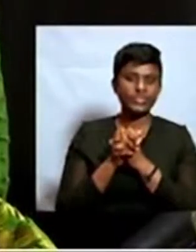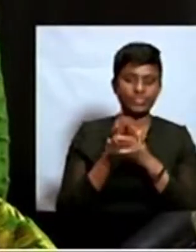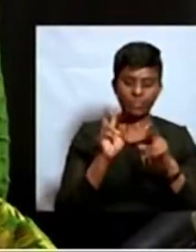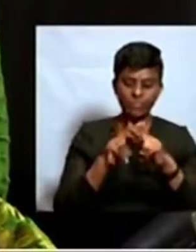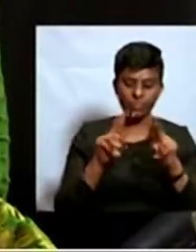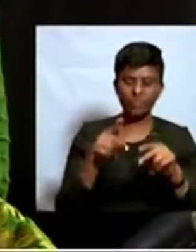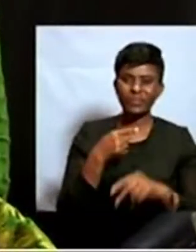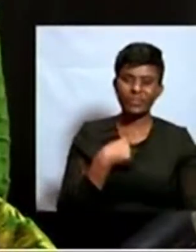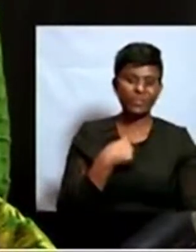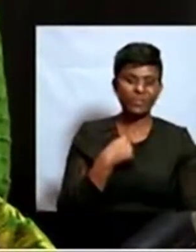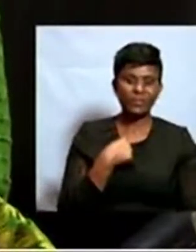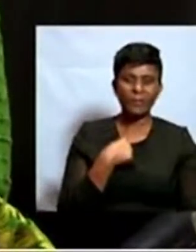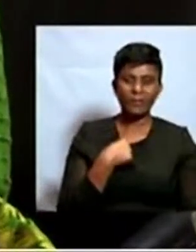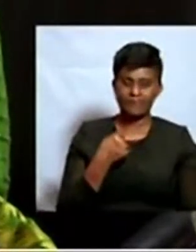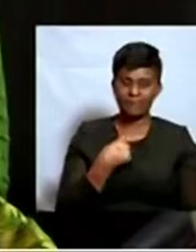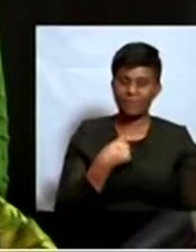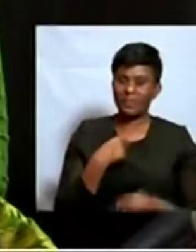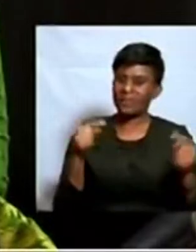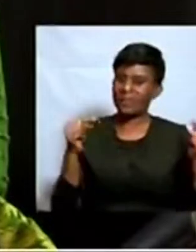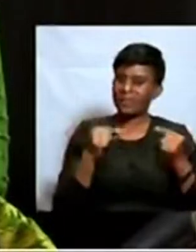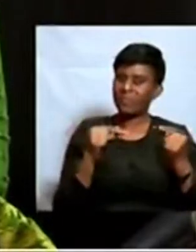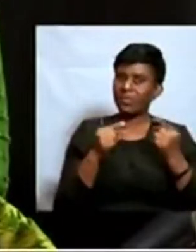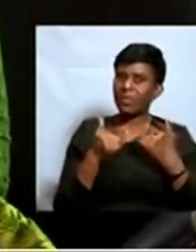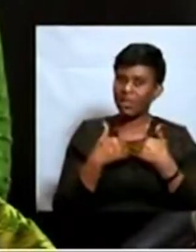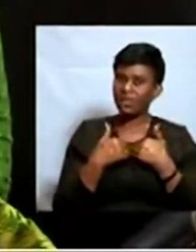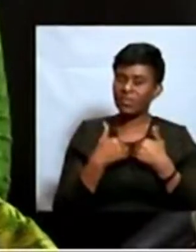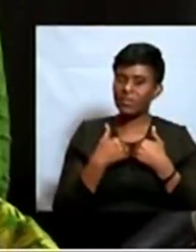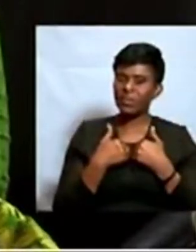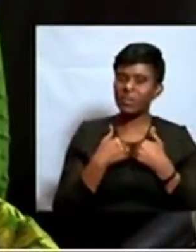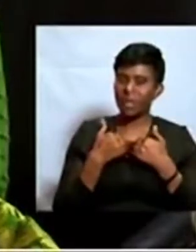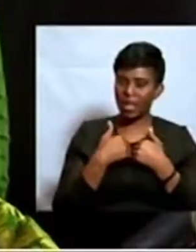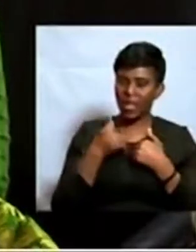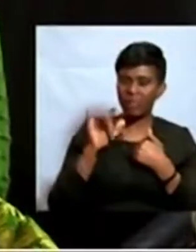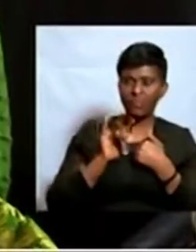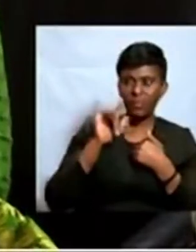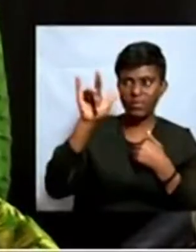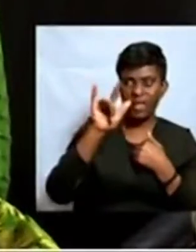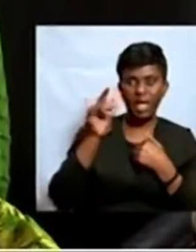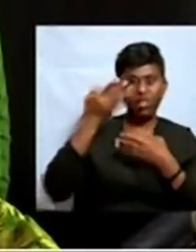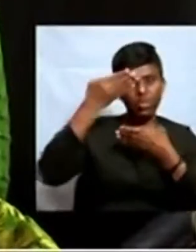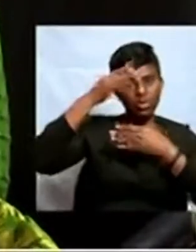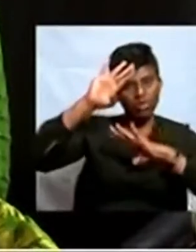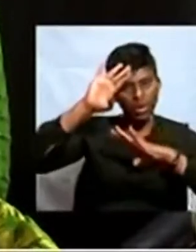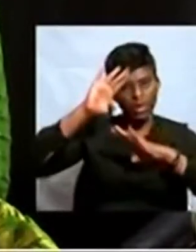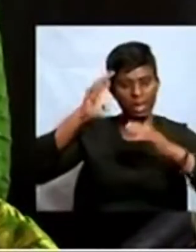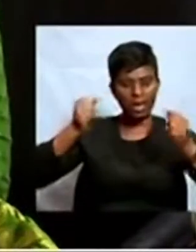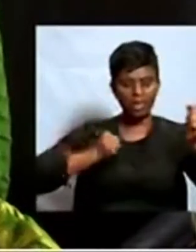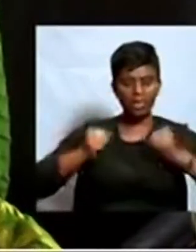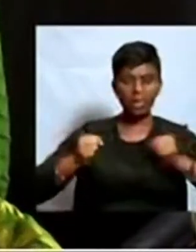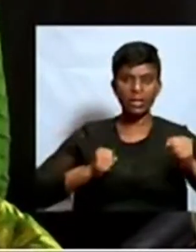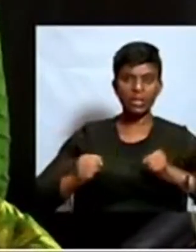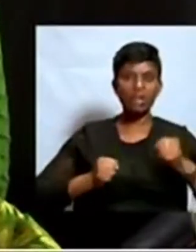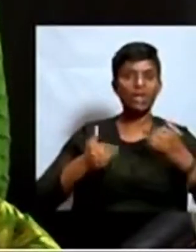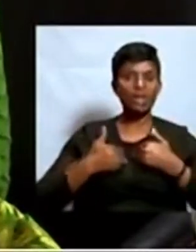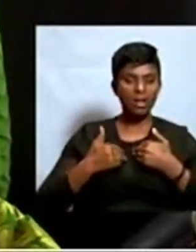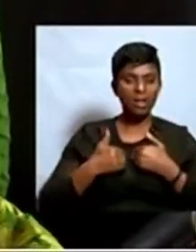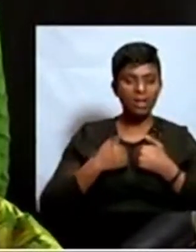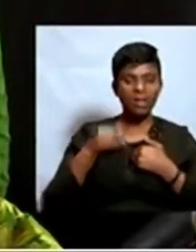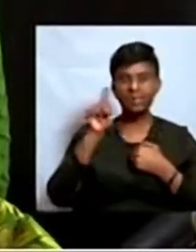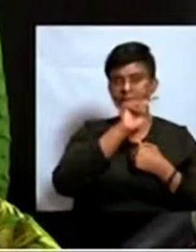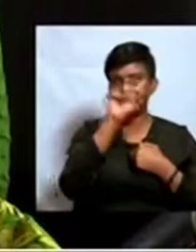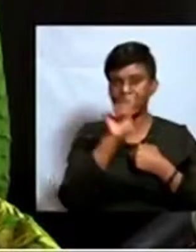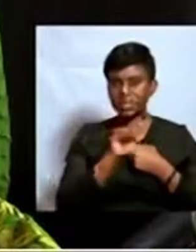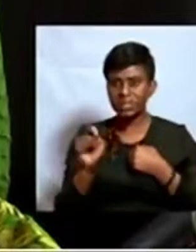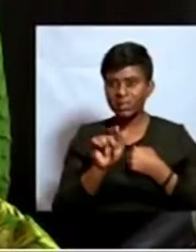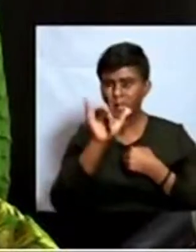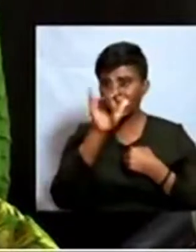Chair, I'm at pains to see we have Air Botswana, we have Air Rwanda, we've got Air